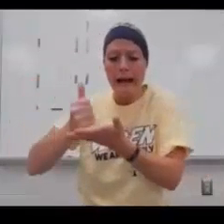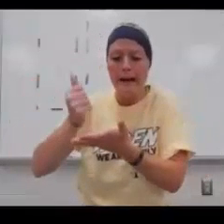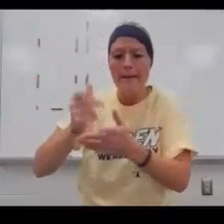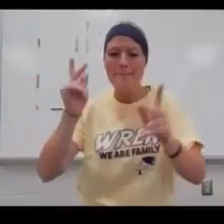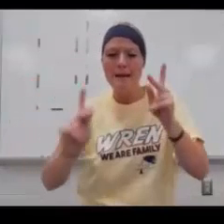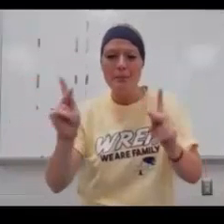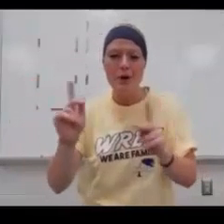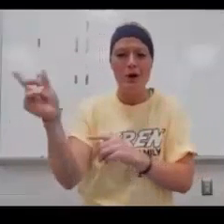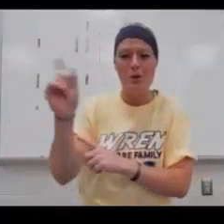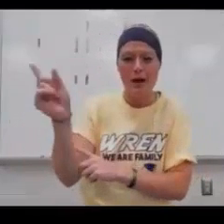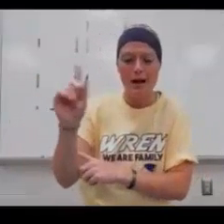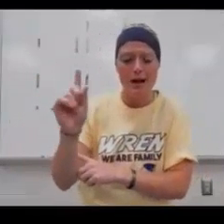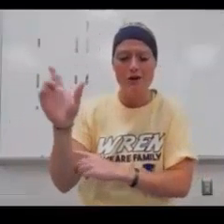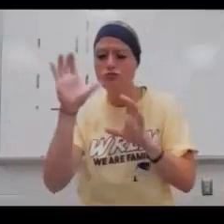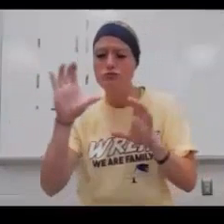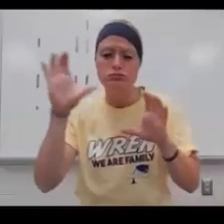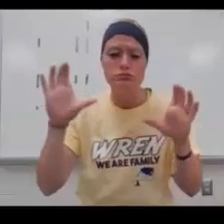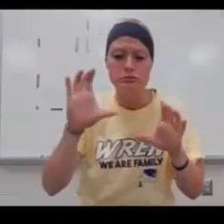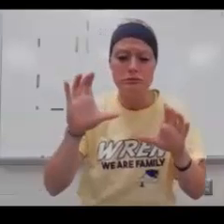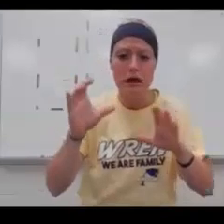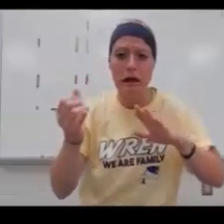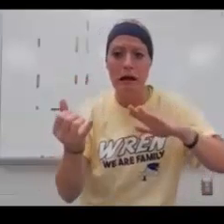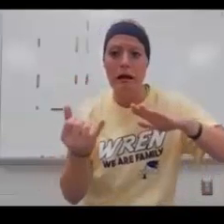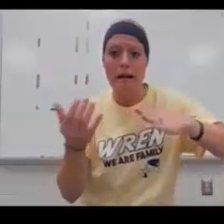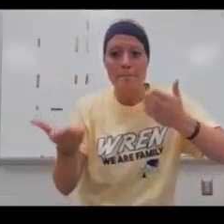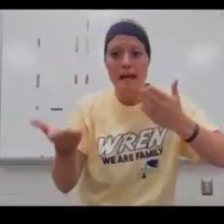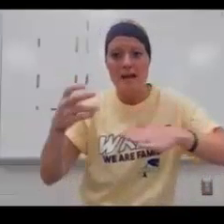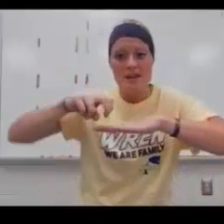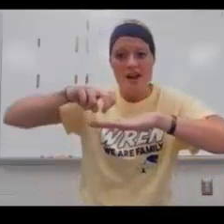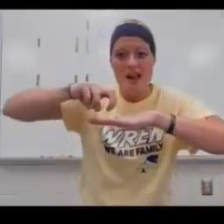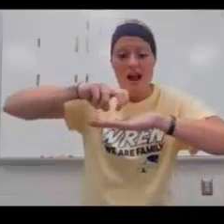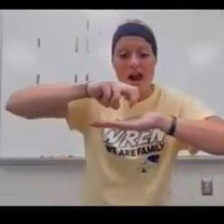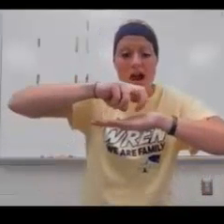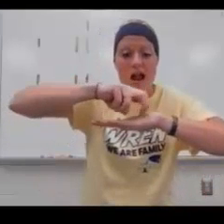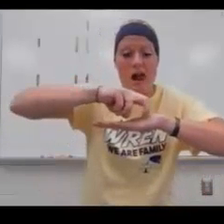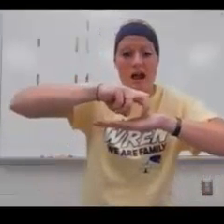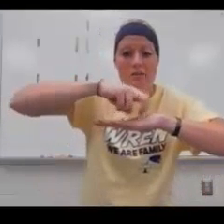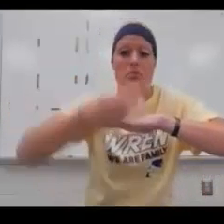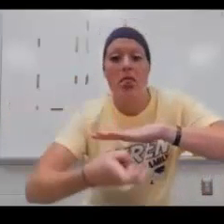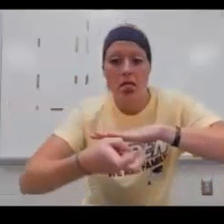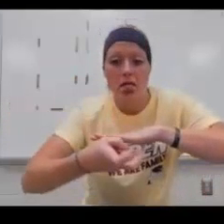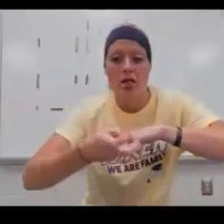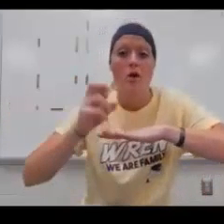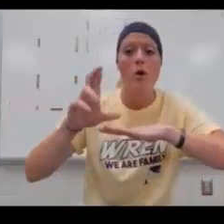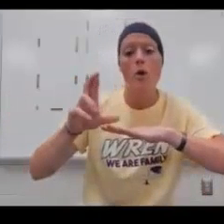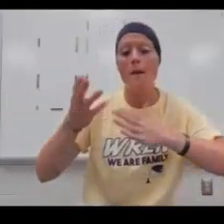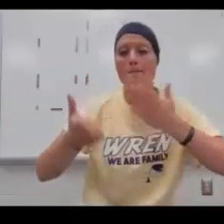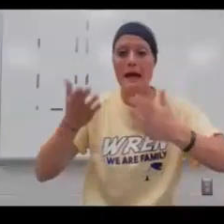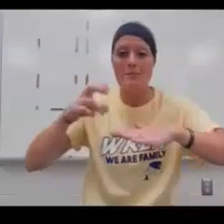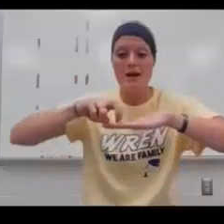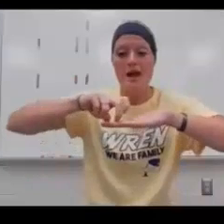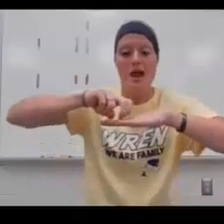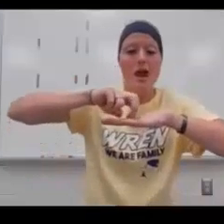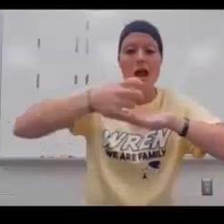looking for people and trying to help. Where are the people? And maybe the dog would be walking